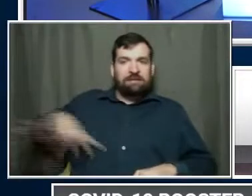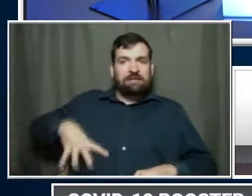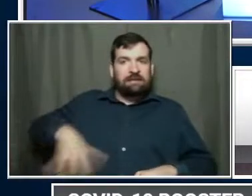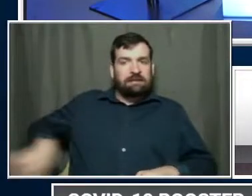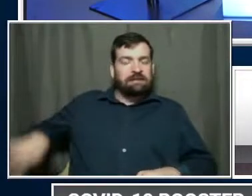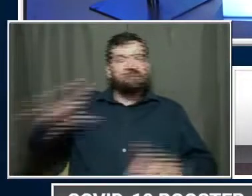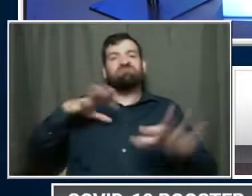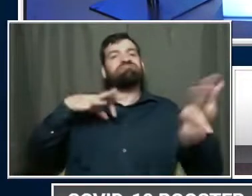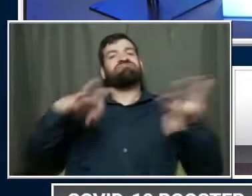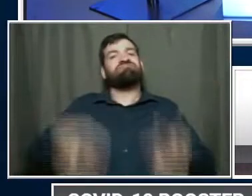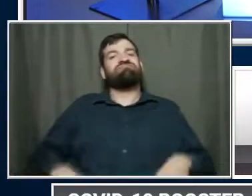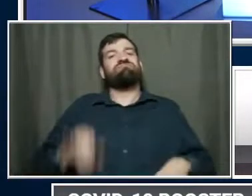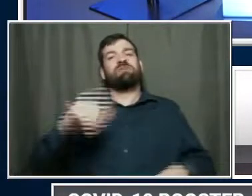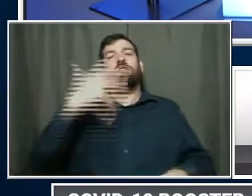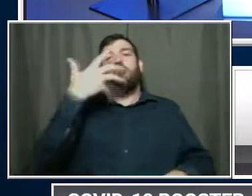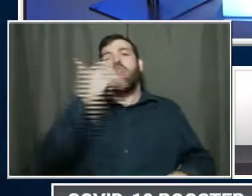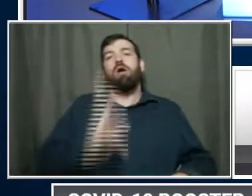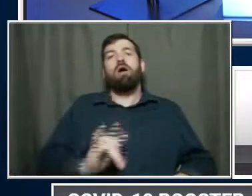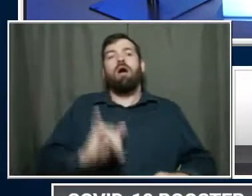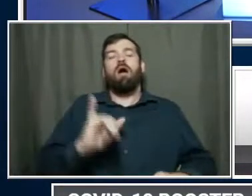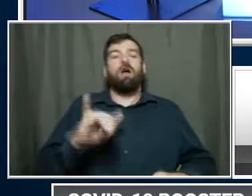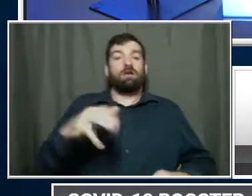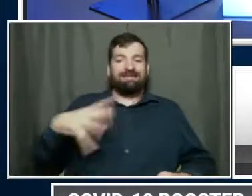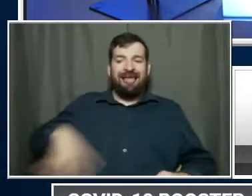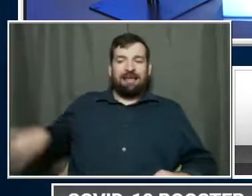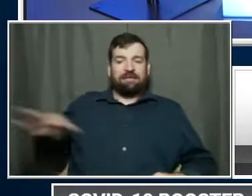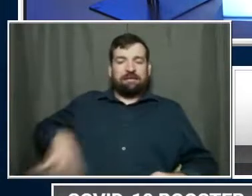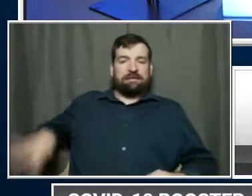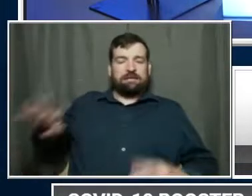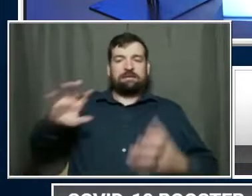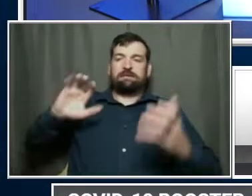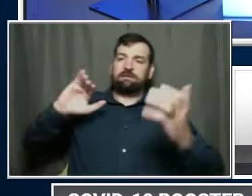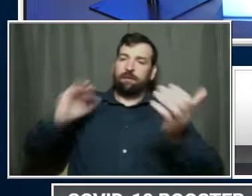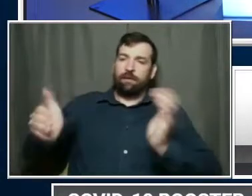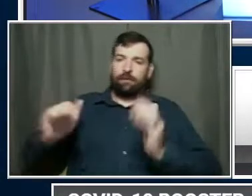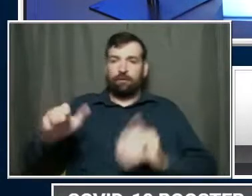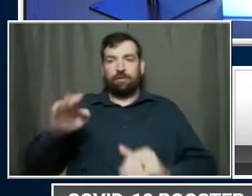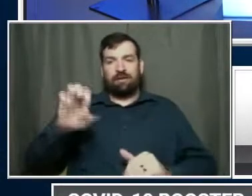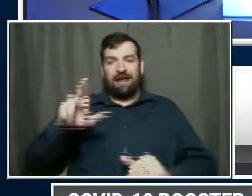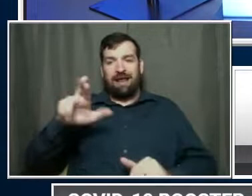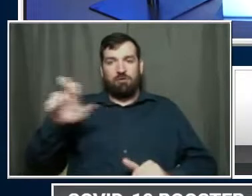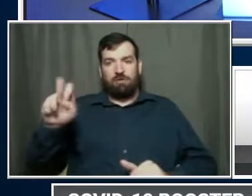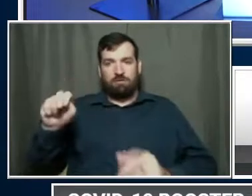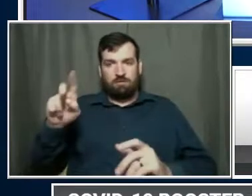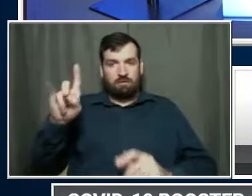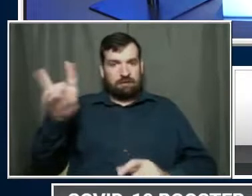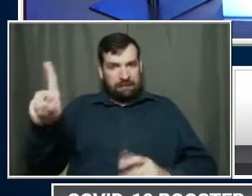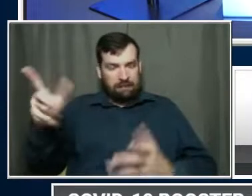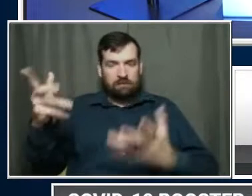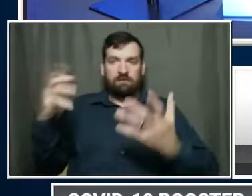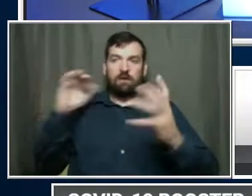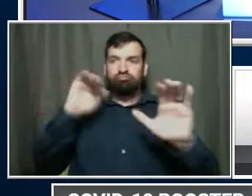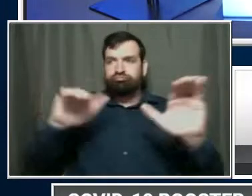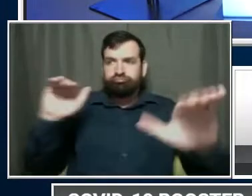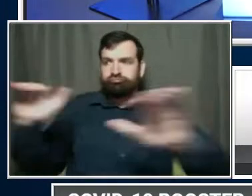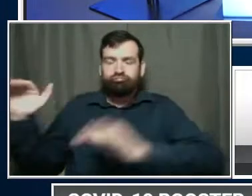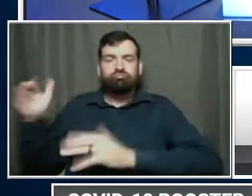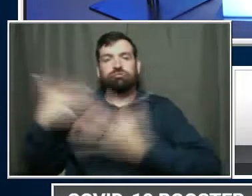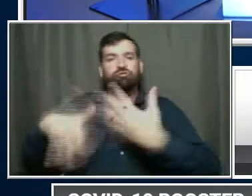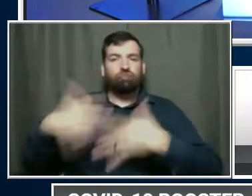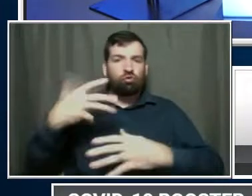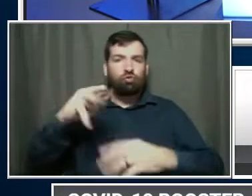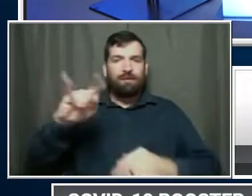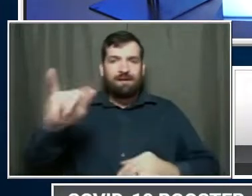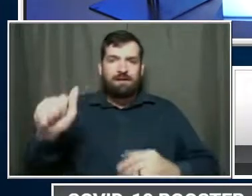what life is like on dialysis versus doing what Erron did, going out and hitting social media and friends and just asking for the big